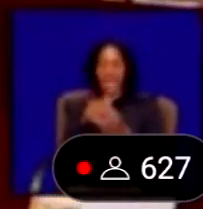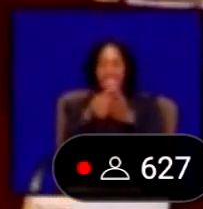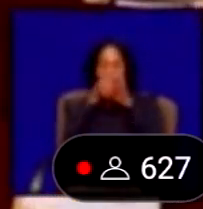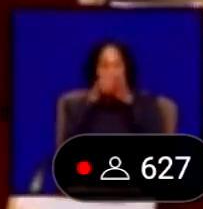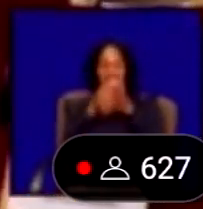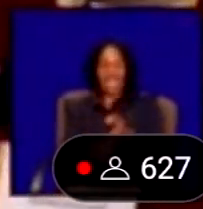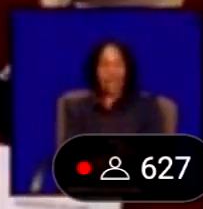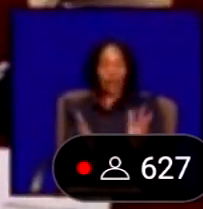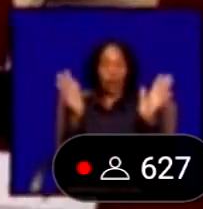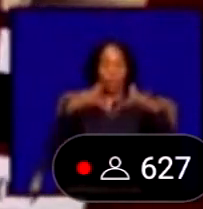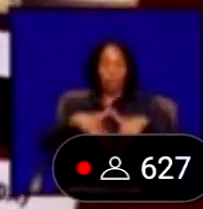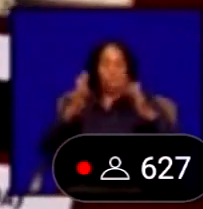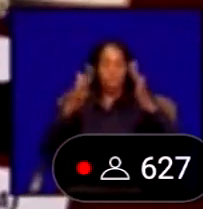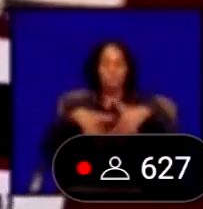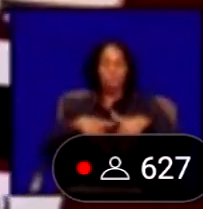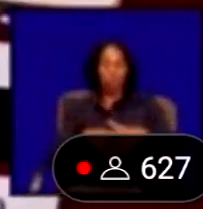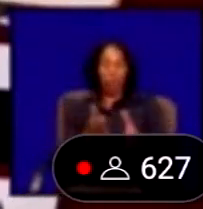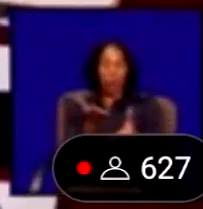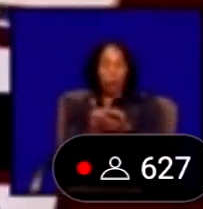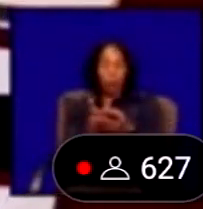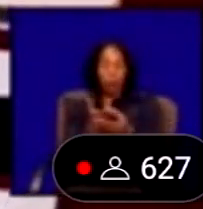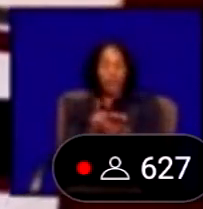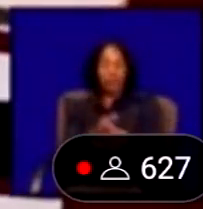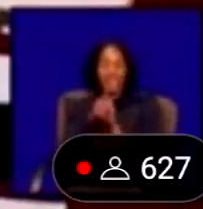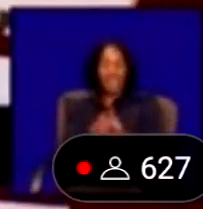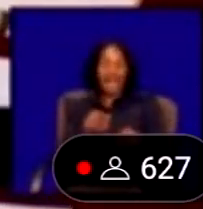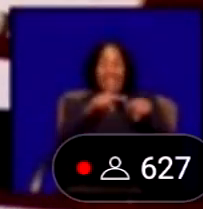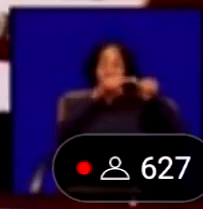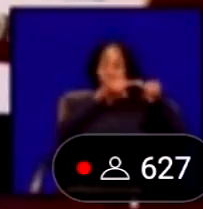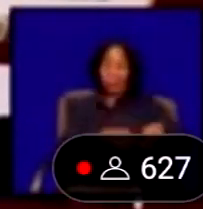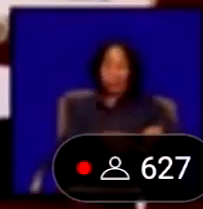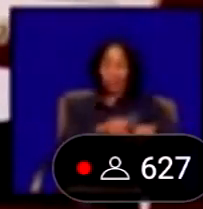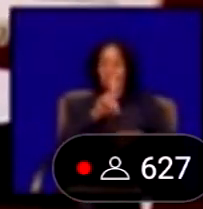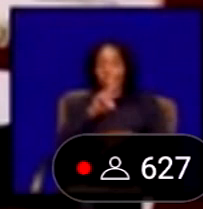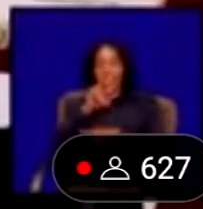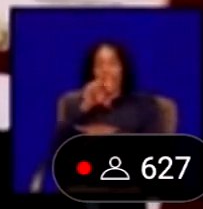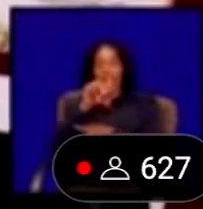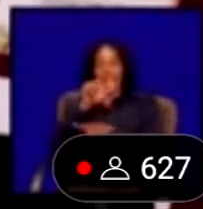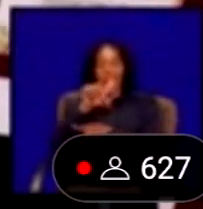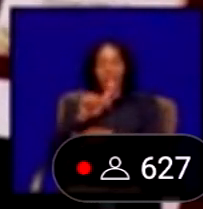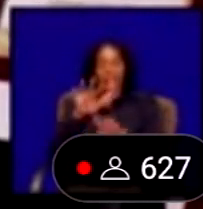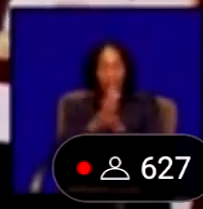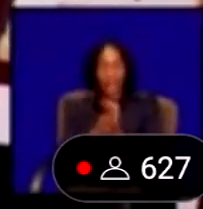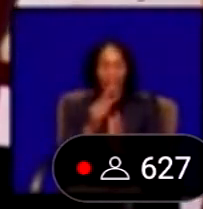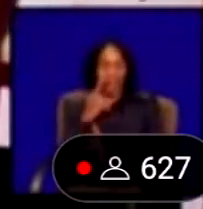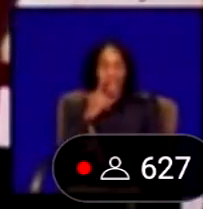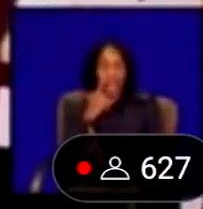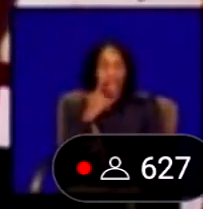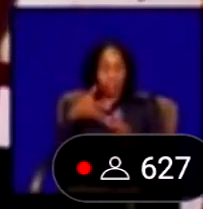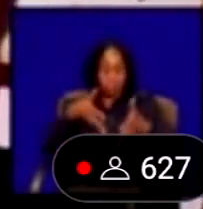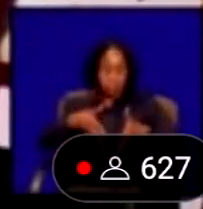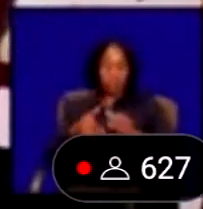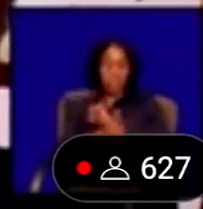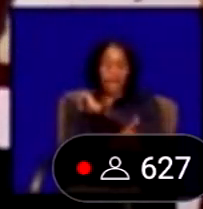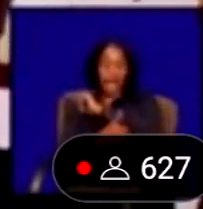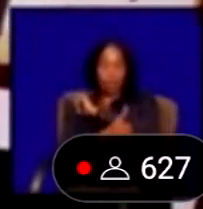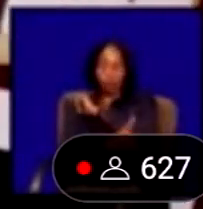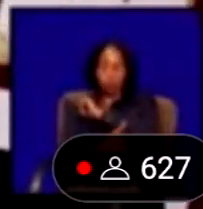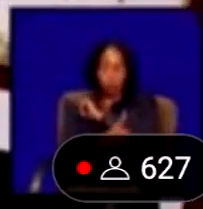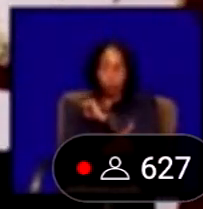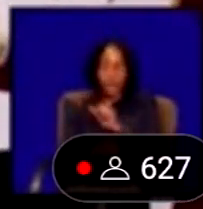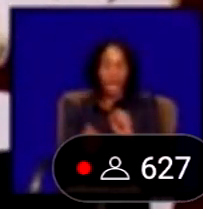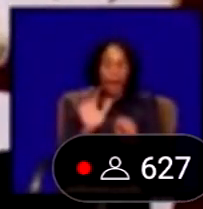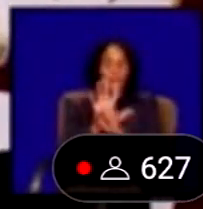thousands of cases that depends on the DNA evidence in this country. The backlog in this